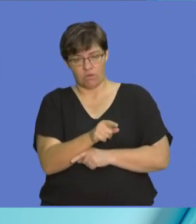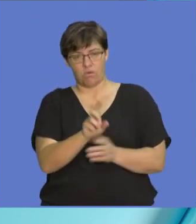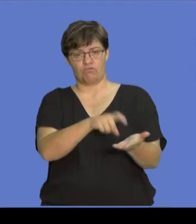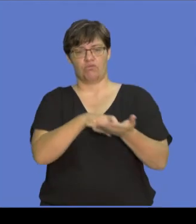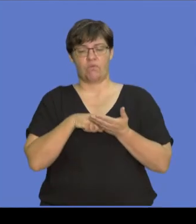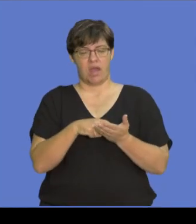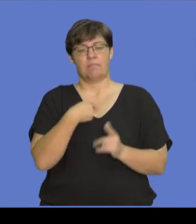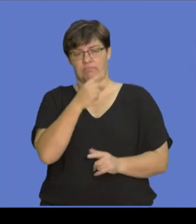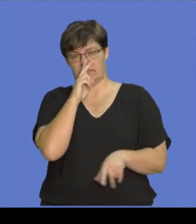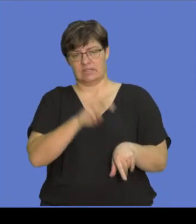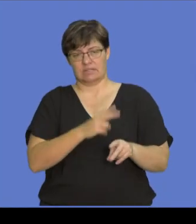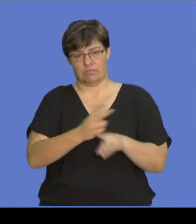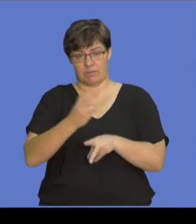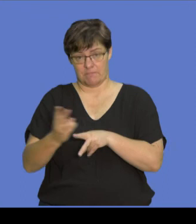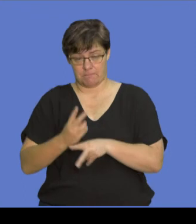that I have to prepare.